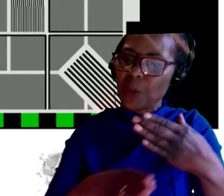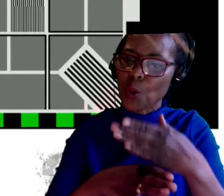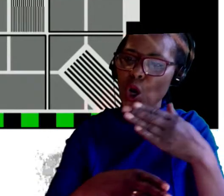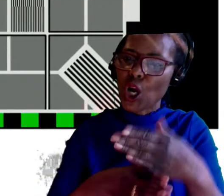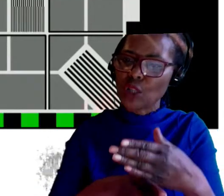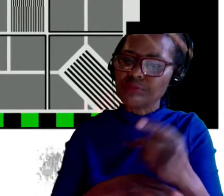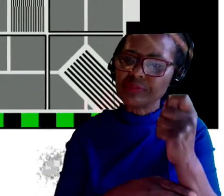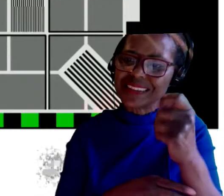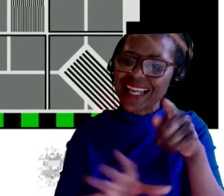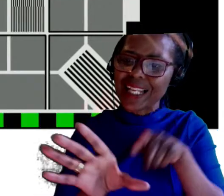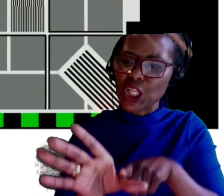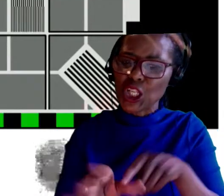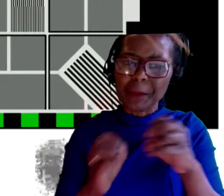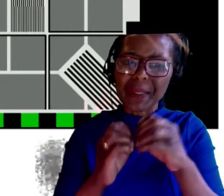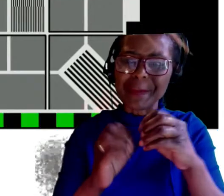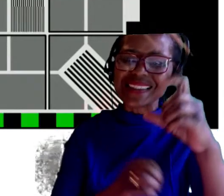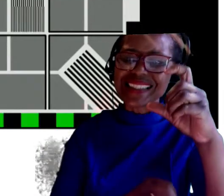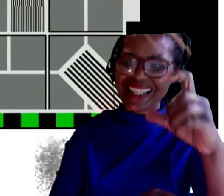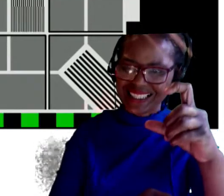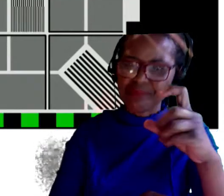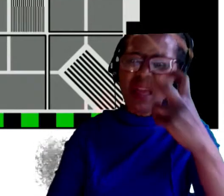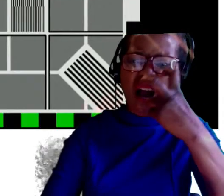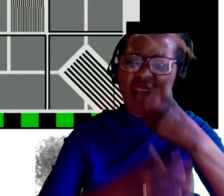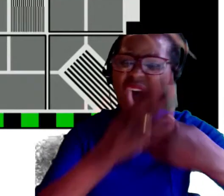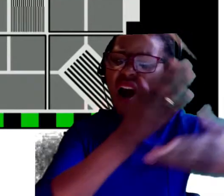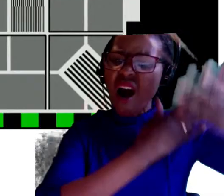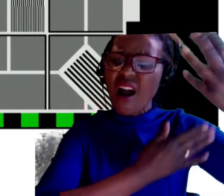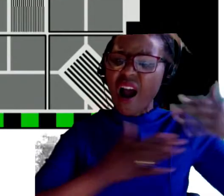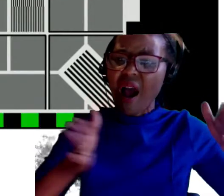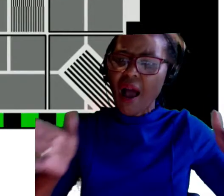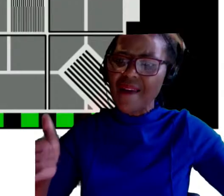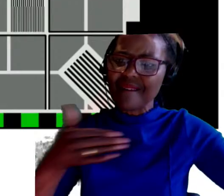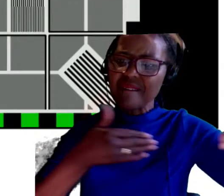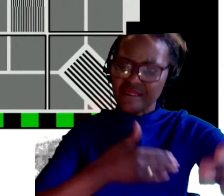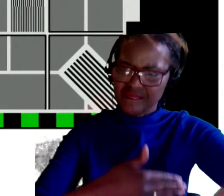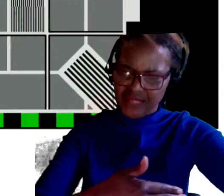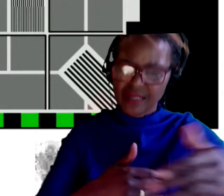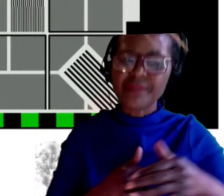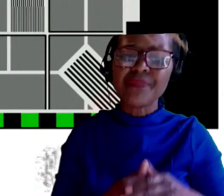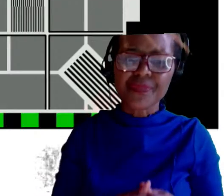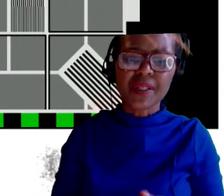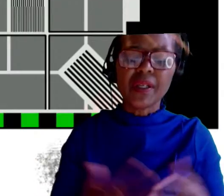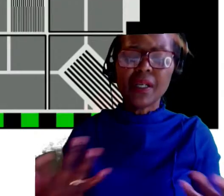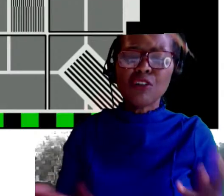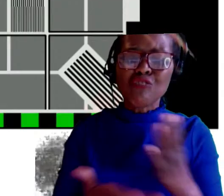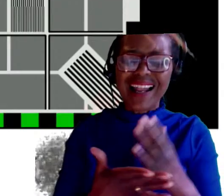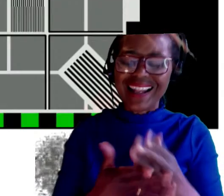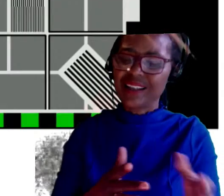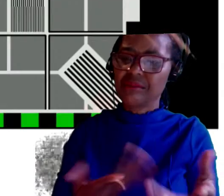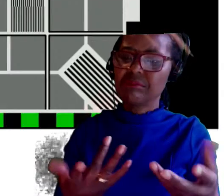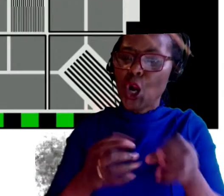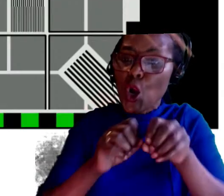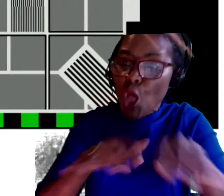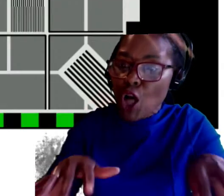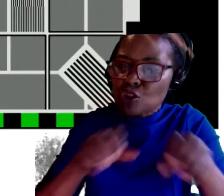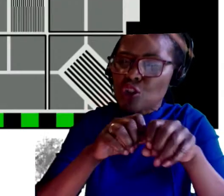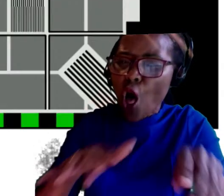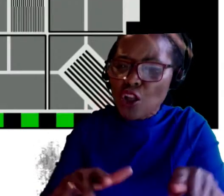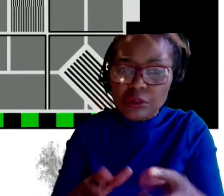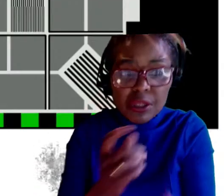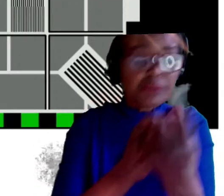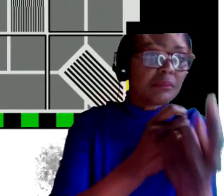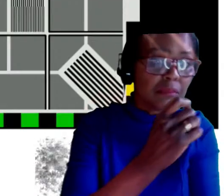archives, which of course involved a running battle with entropy and loss, and not just in the